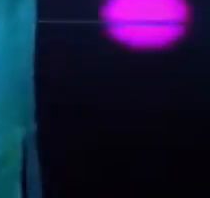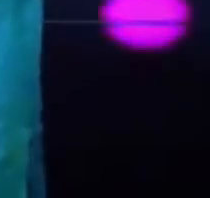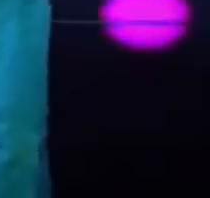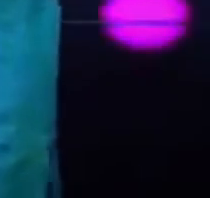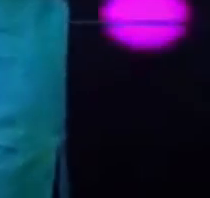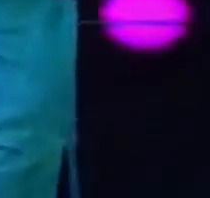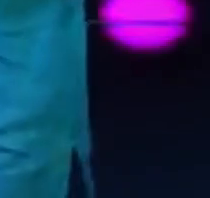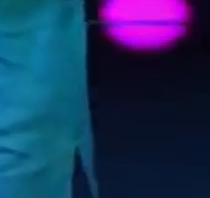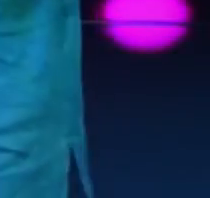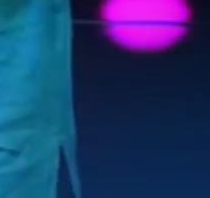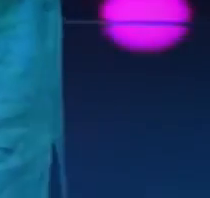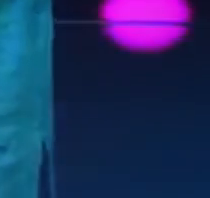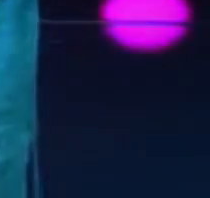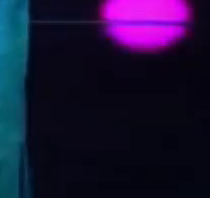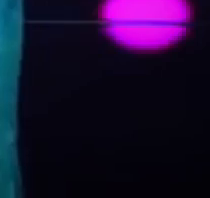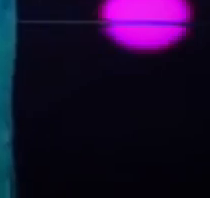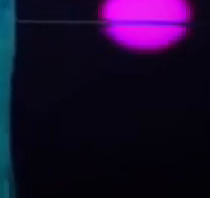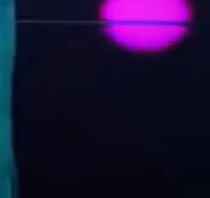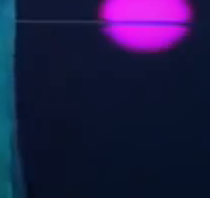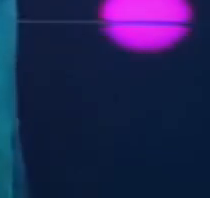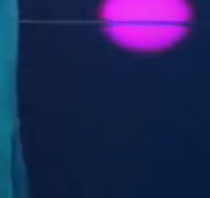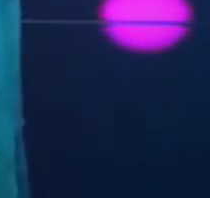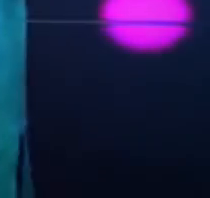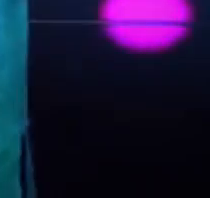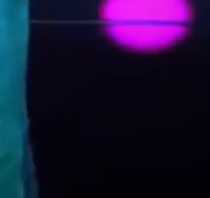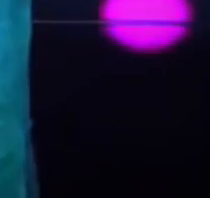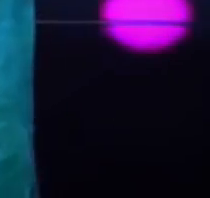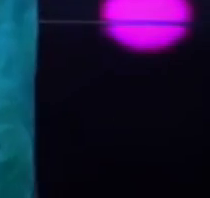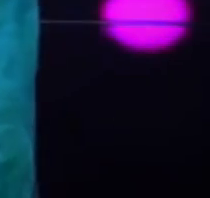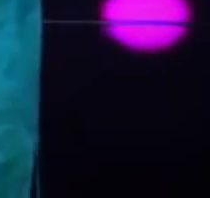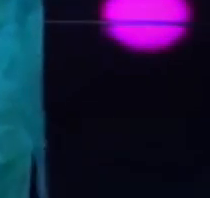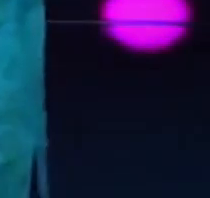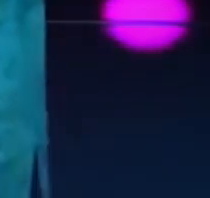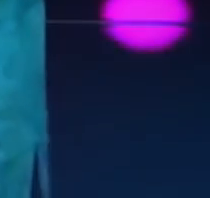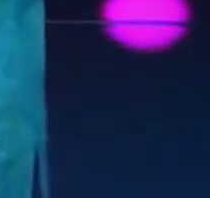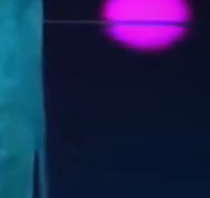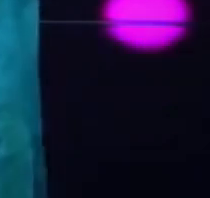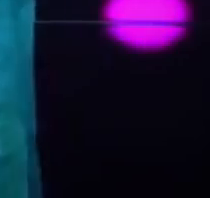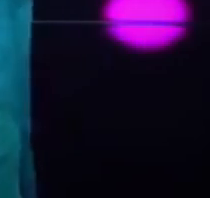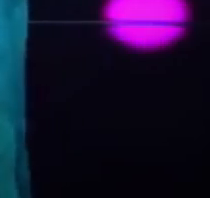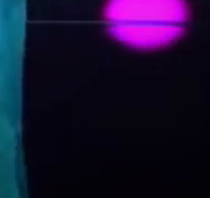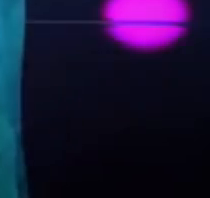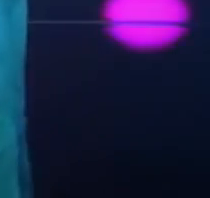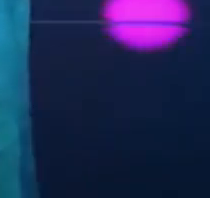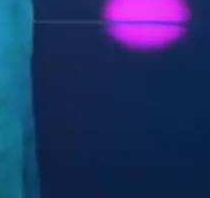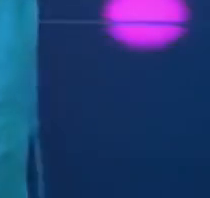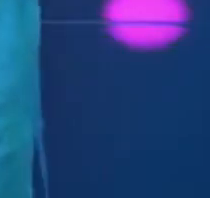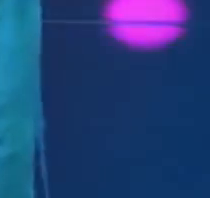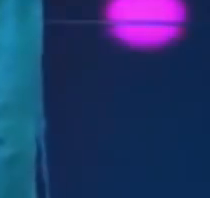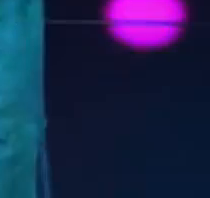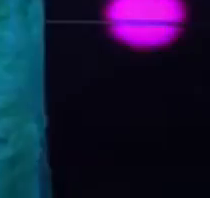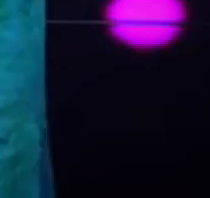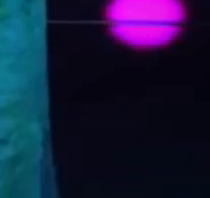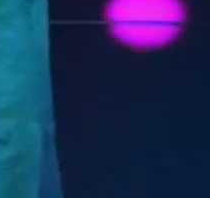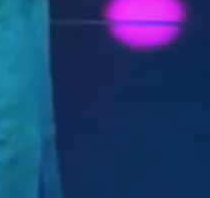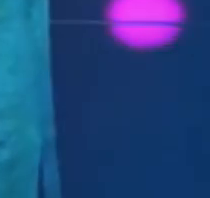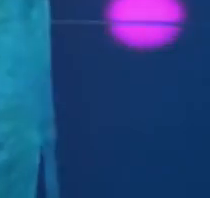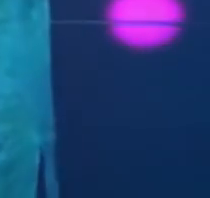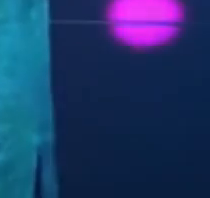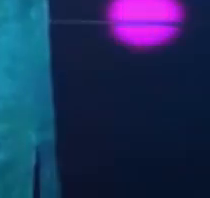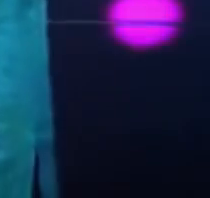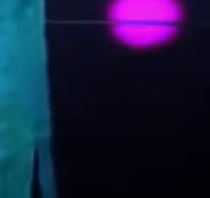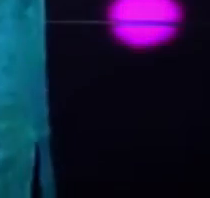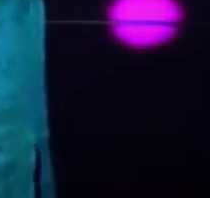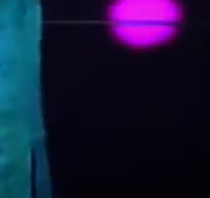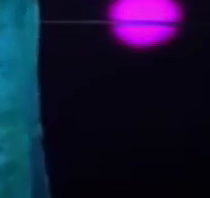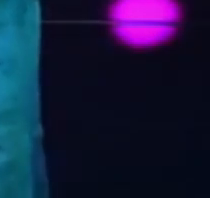the root of bitterness has gone so deep and will take the grace of God to get